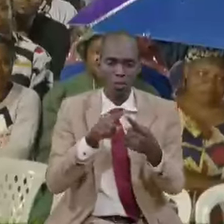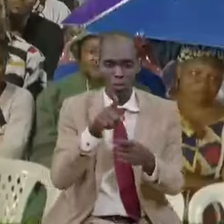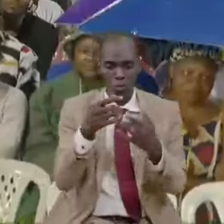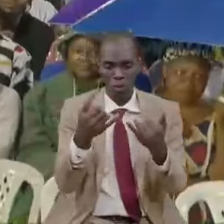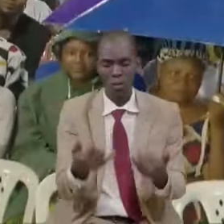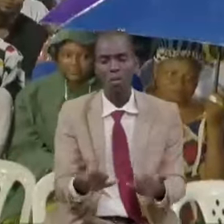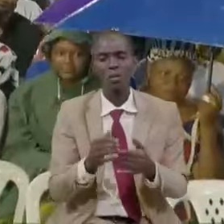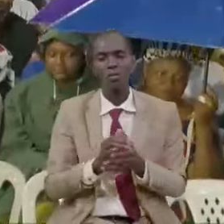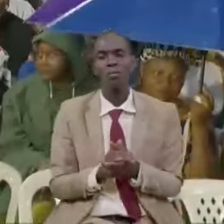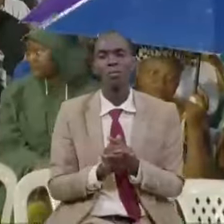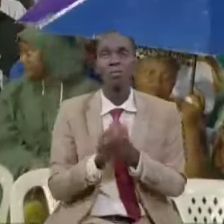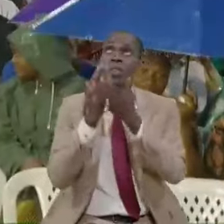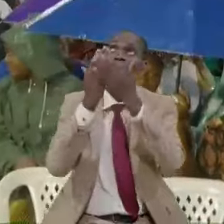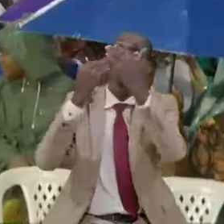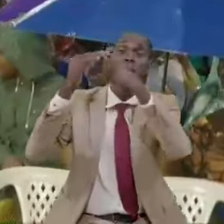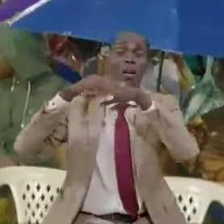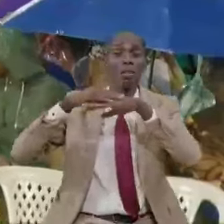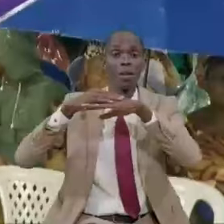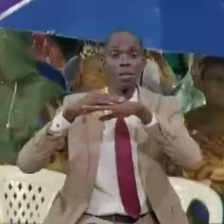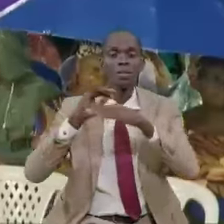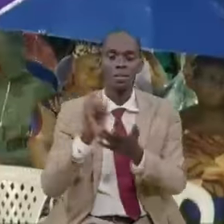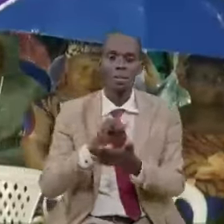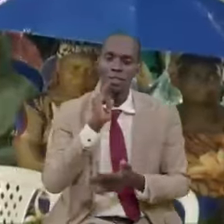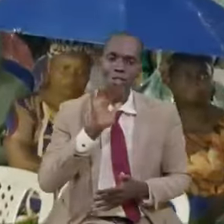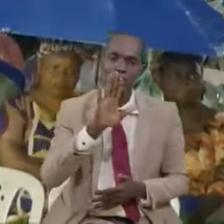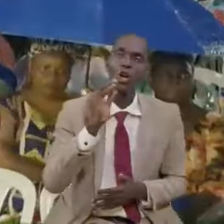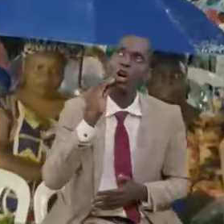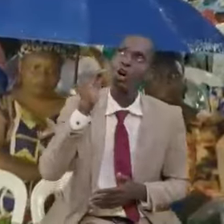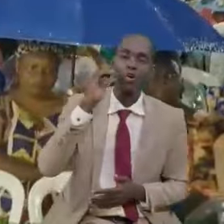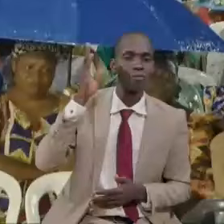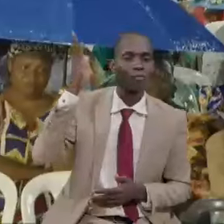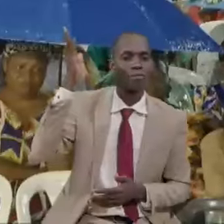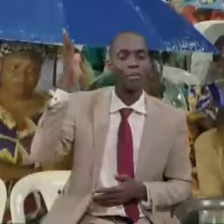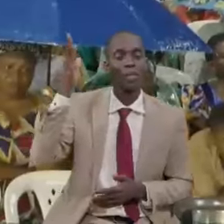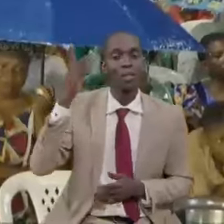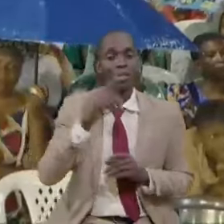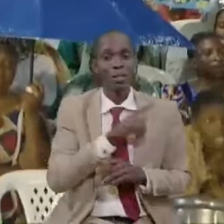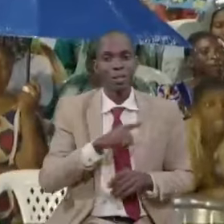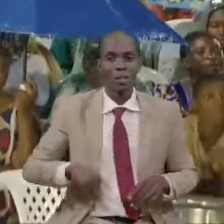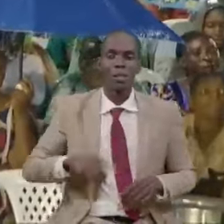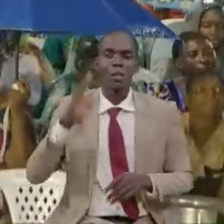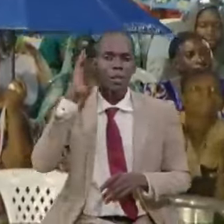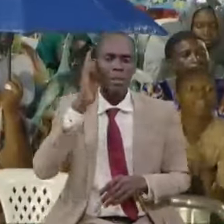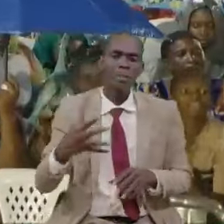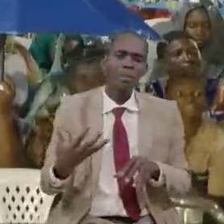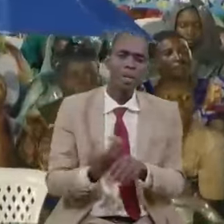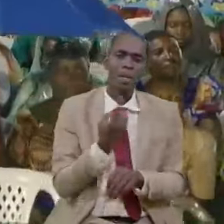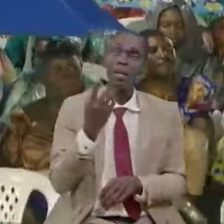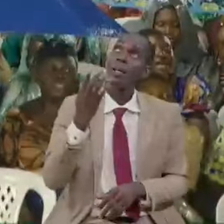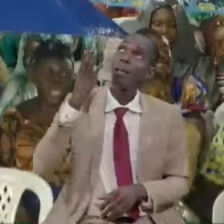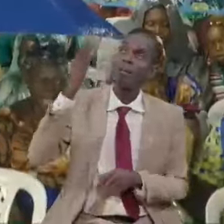Heaven, that's your home. The Lord will take you to glory. Are you